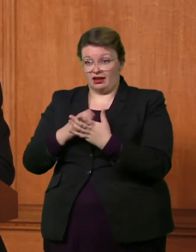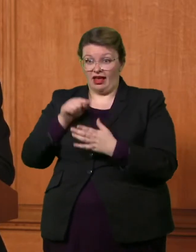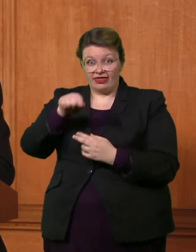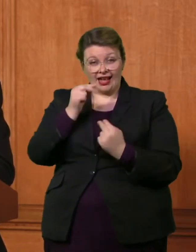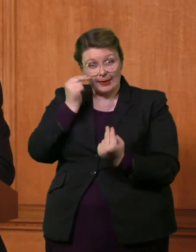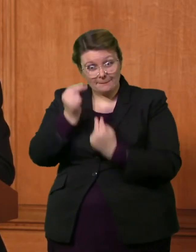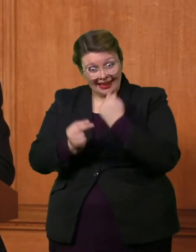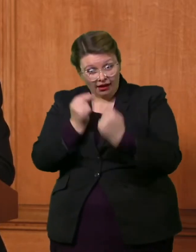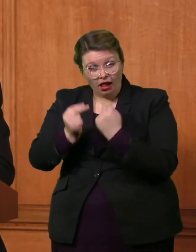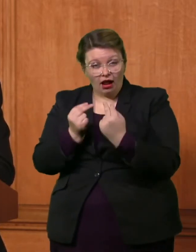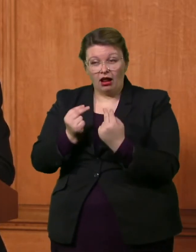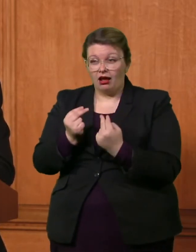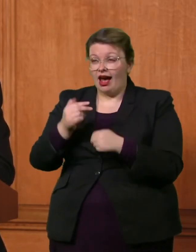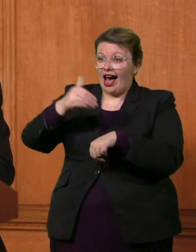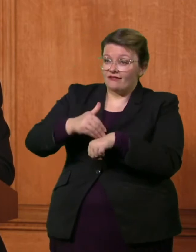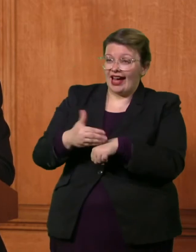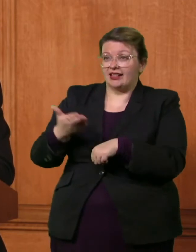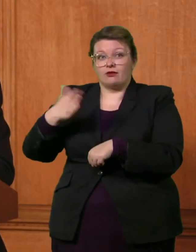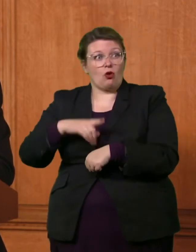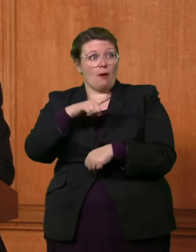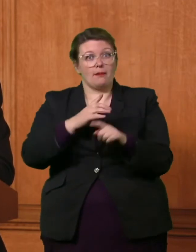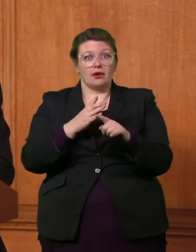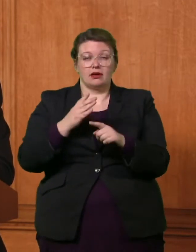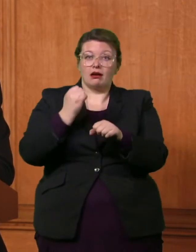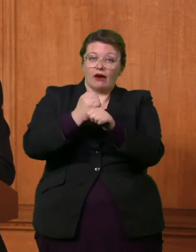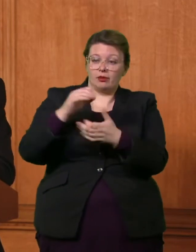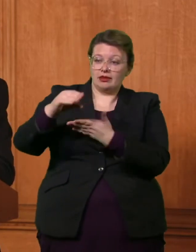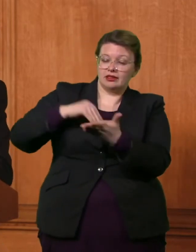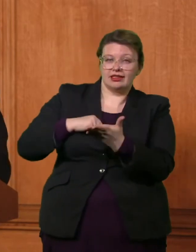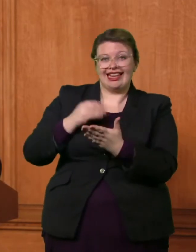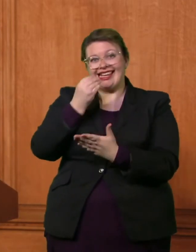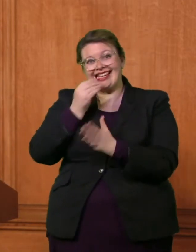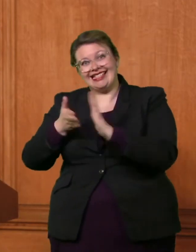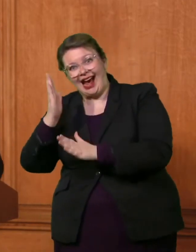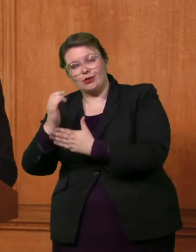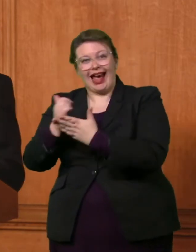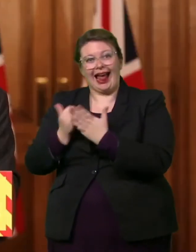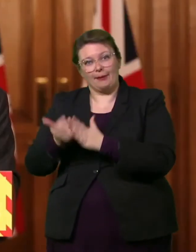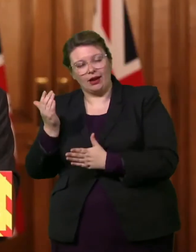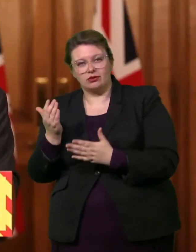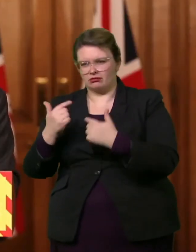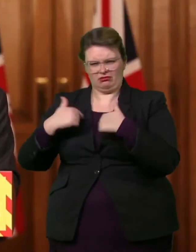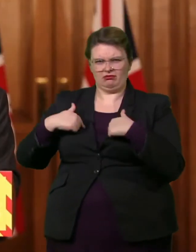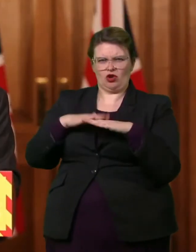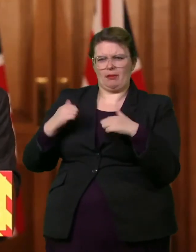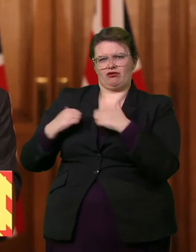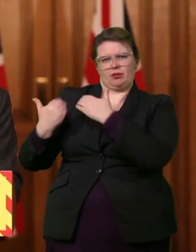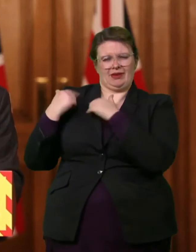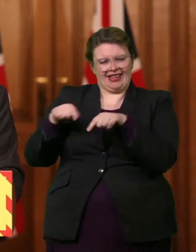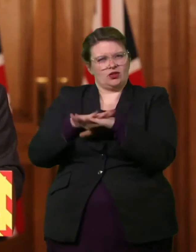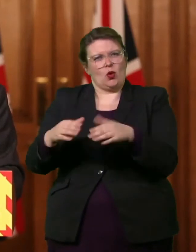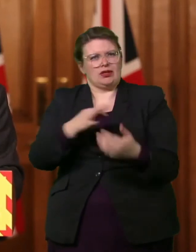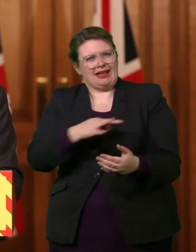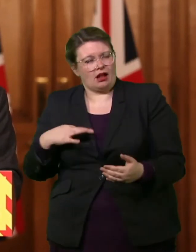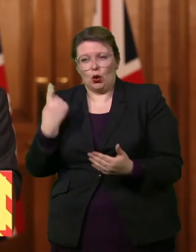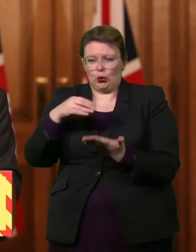medical question, and one for politicians and in particular the Chancellor. Thanks very much. Final question is from Jim Scott